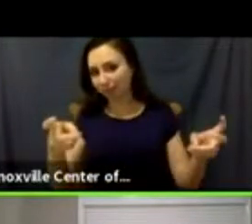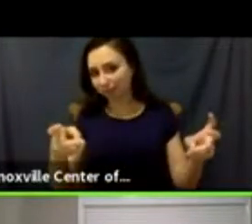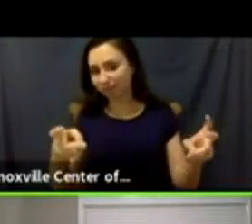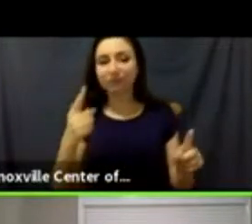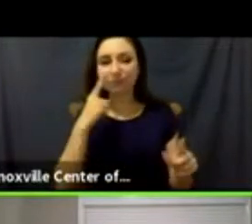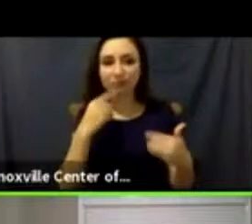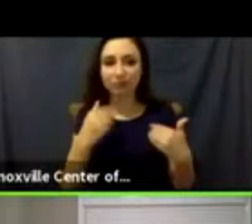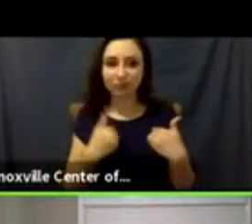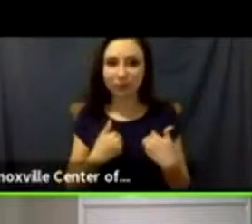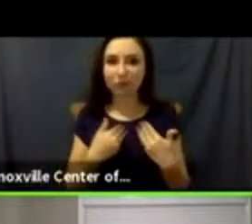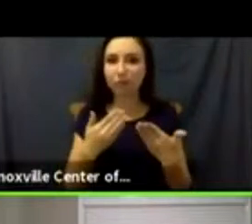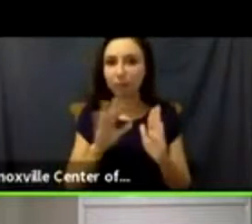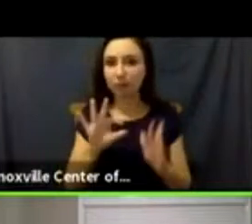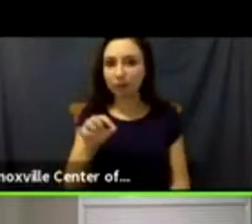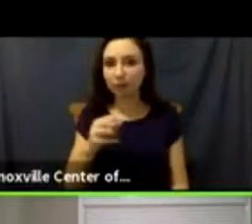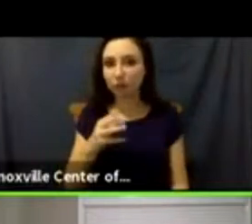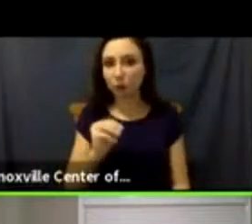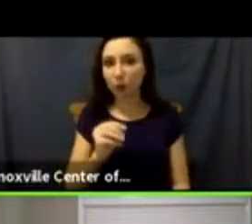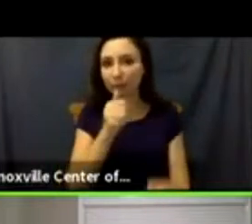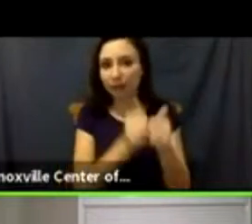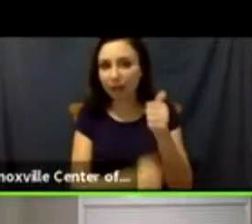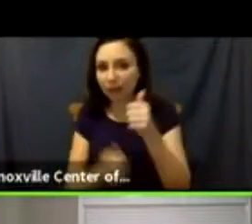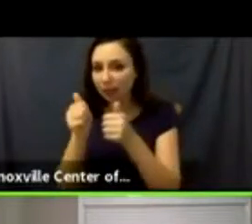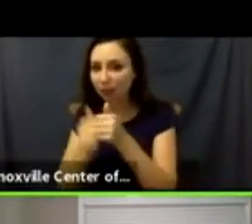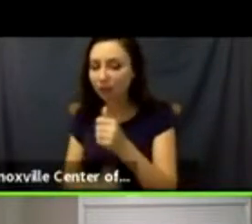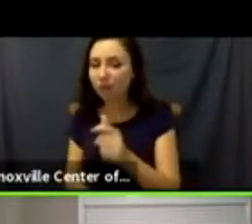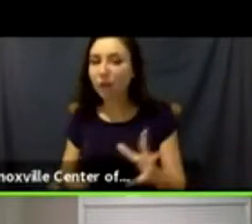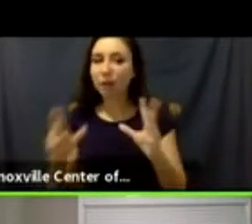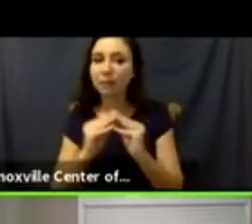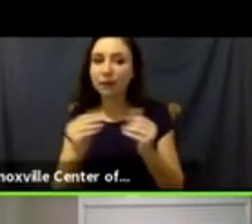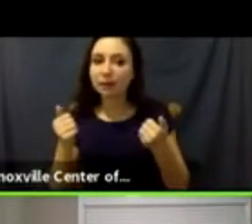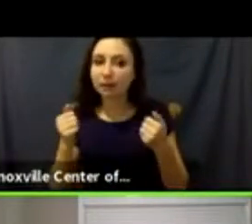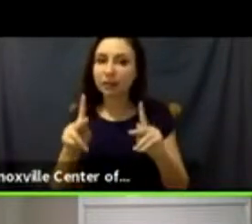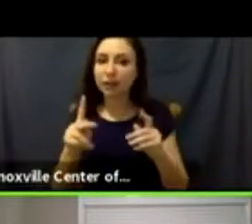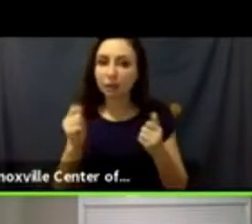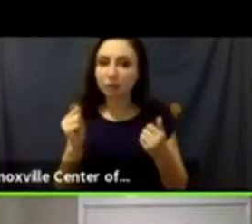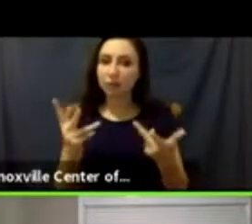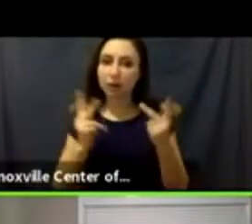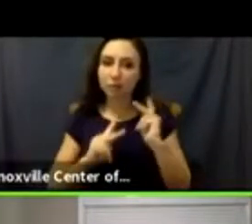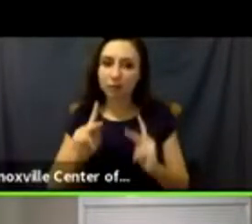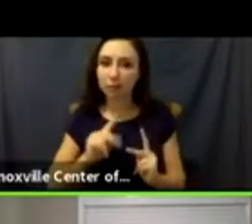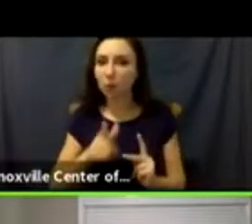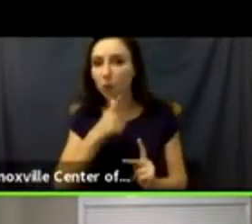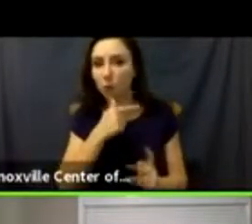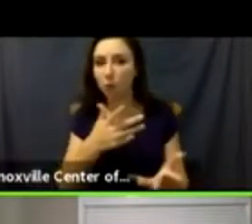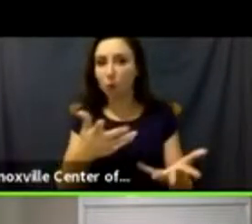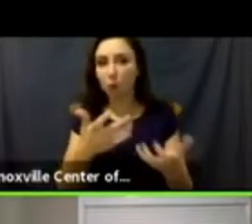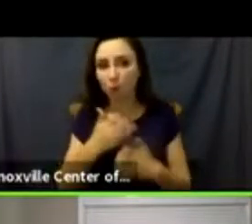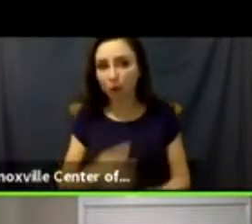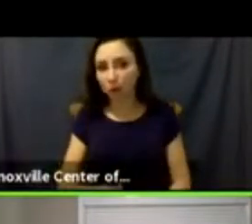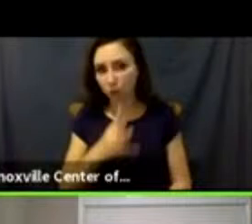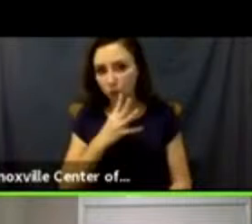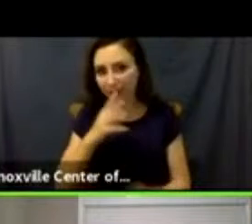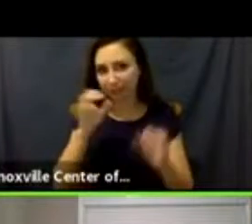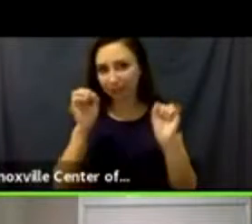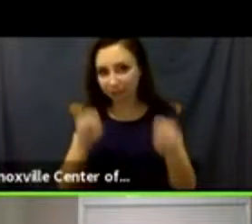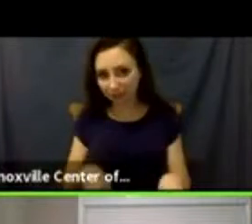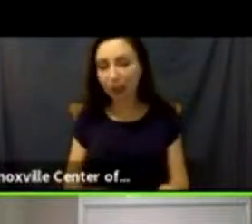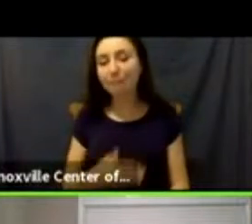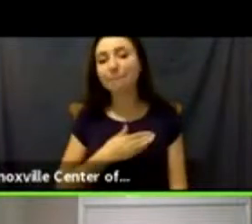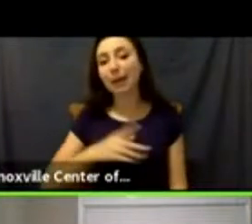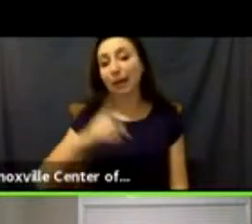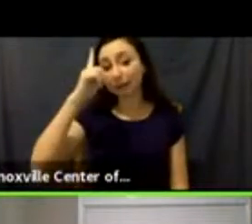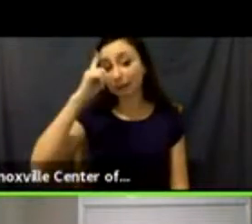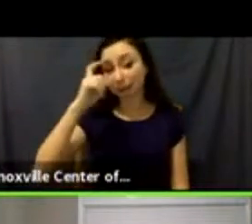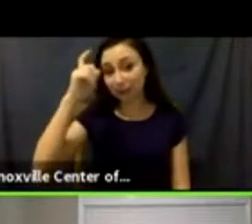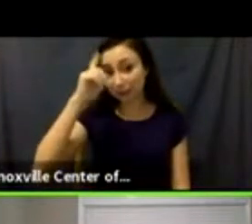every meeting and allowing as many people to speak as wanted to speak. My suspicion is that the issue